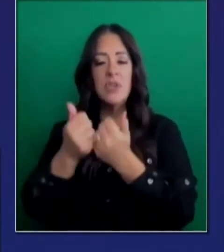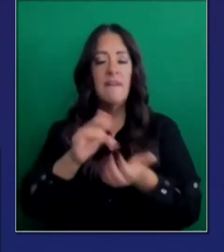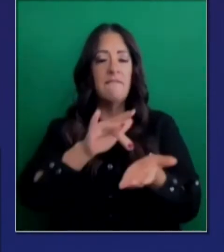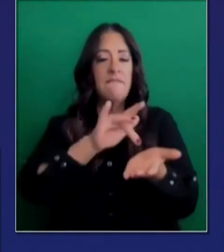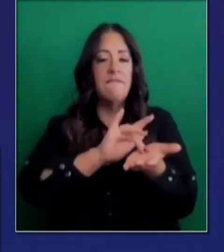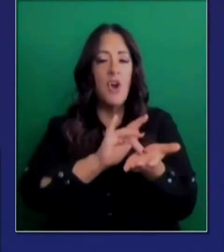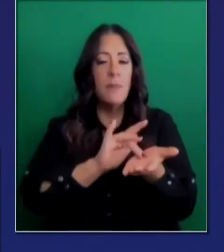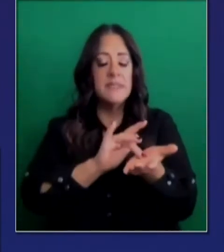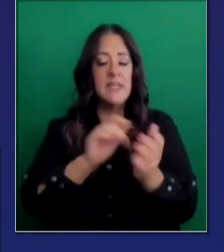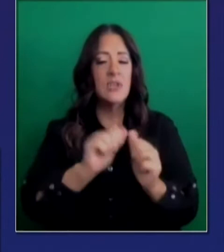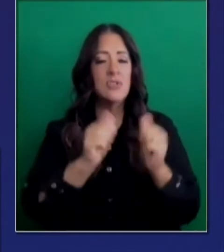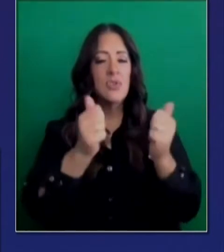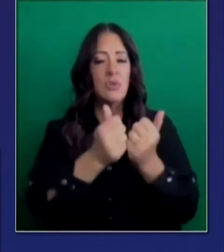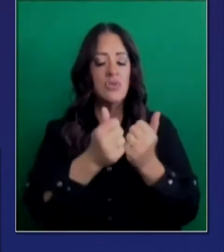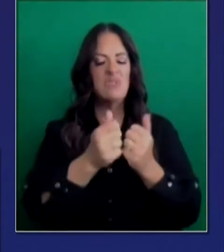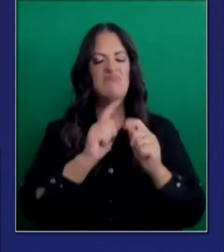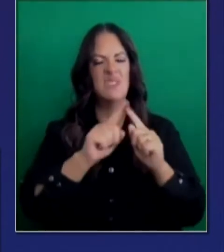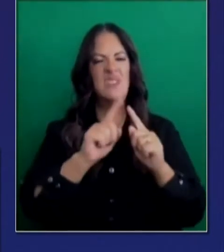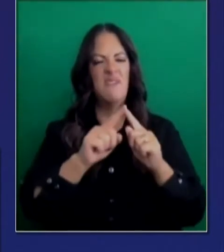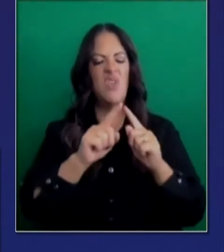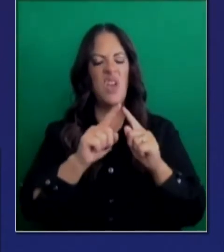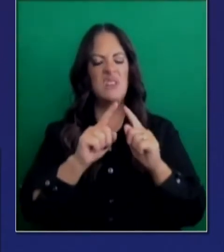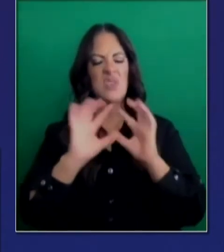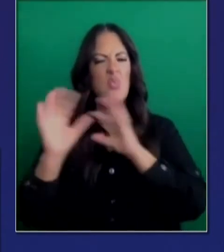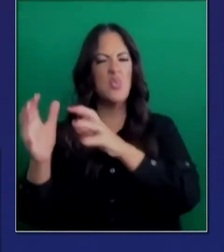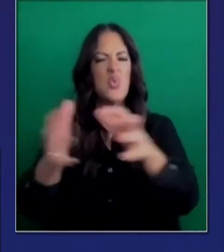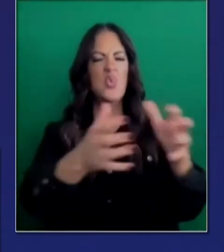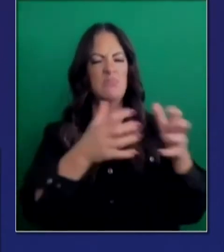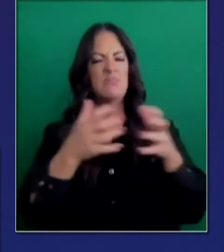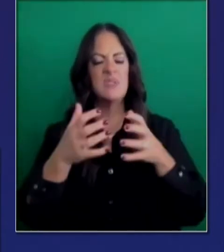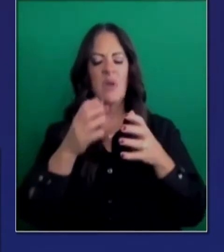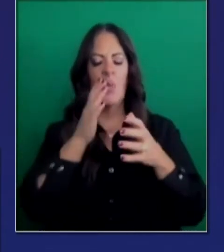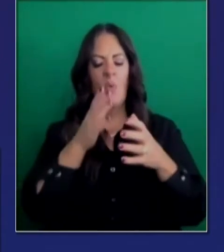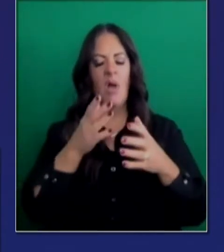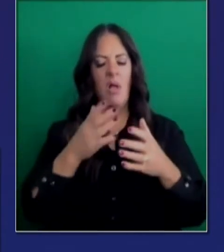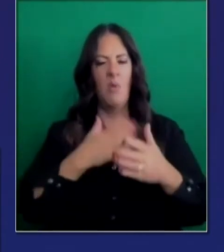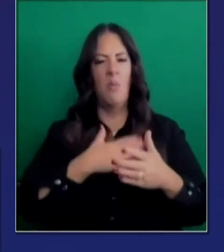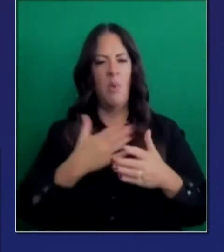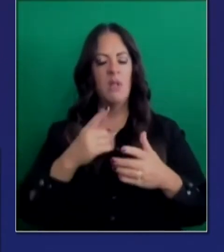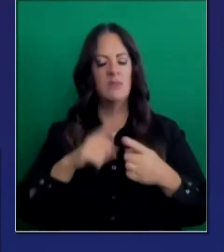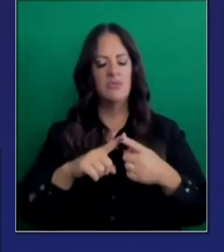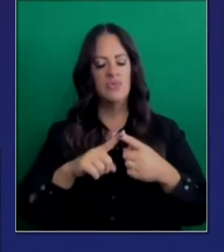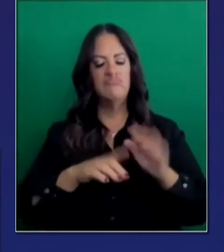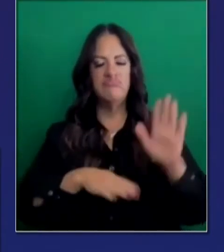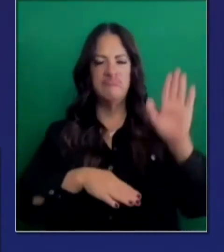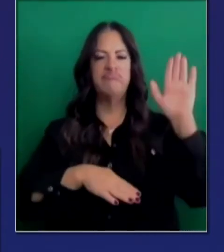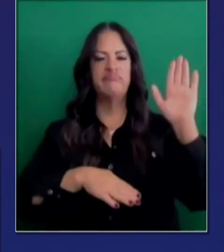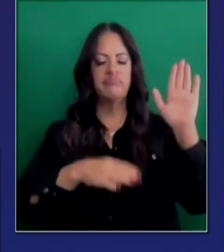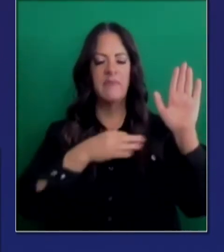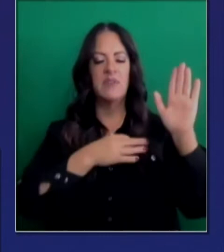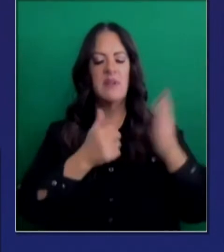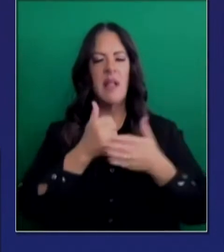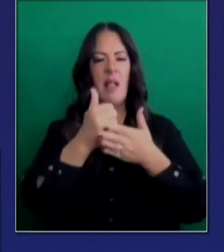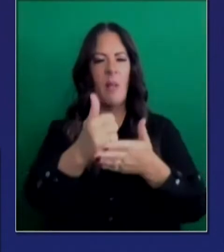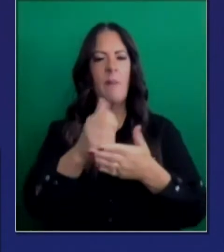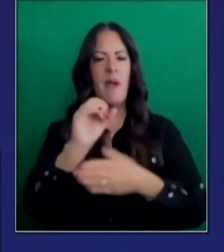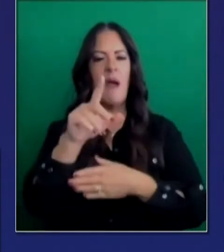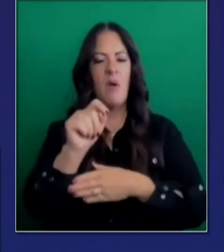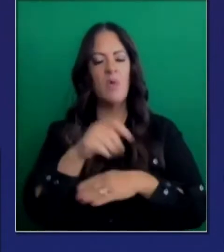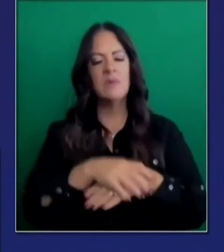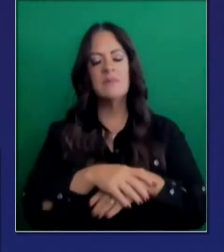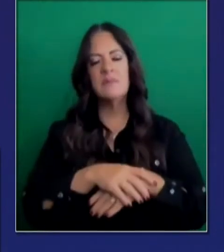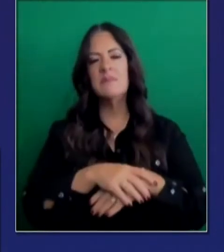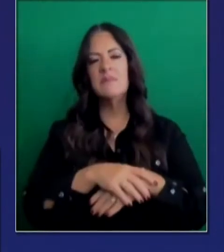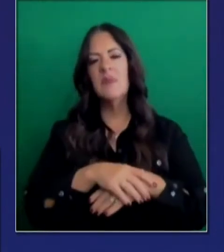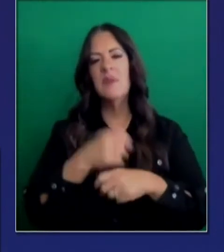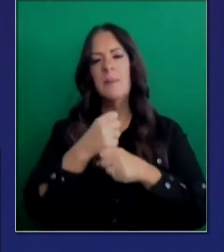Association, all of these as vital resources to help meet those needs at the local level, the mass vaccine sites, to make sure